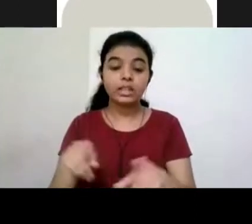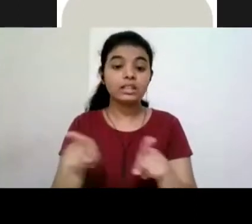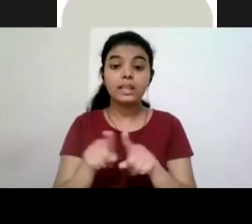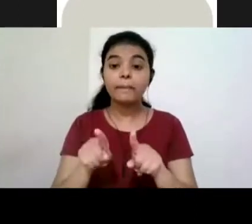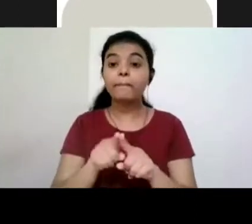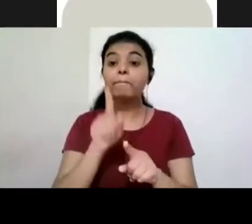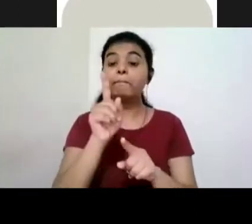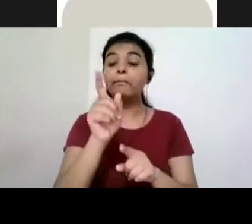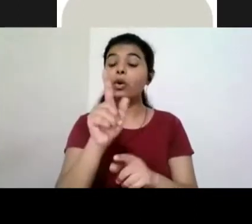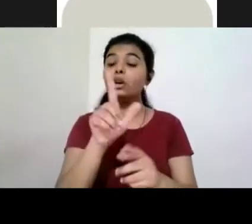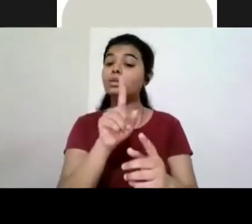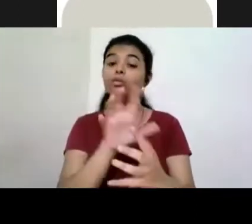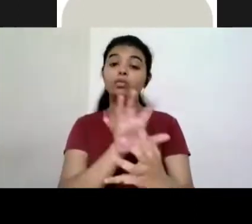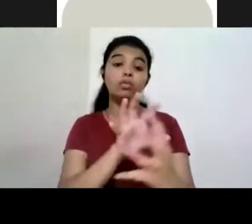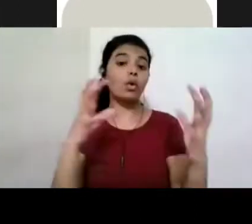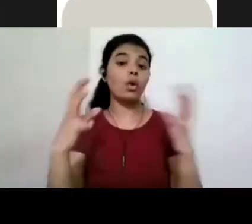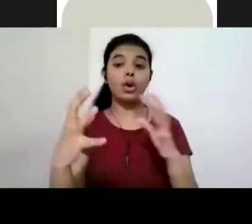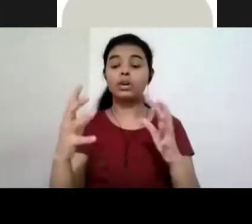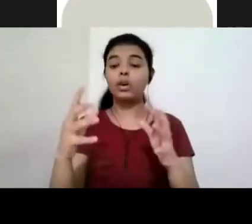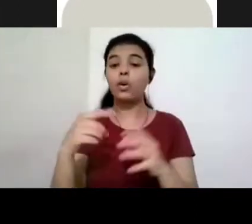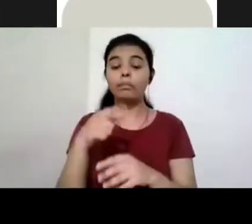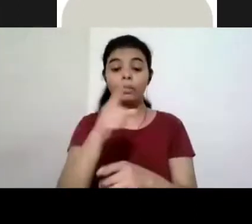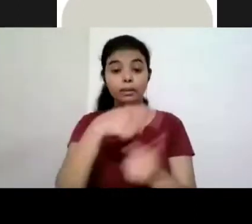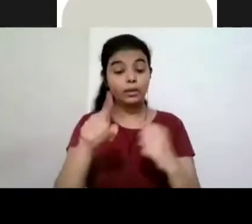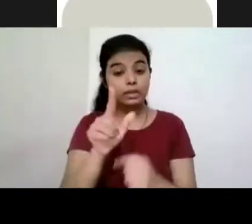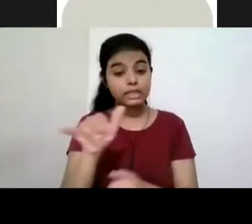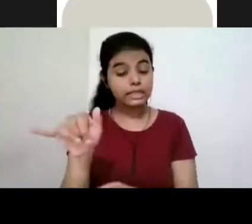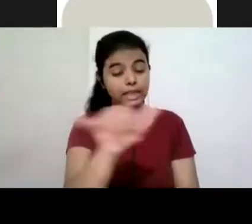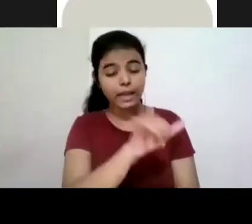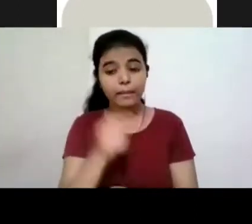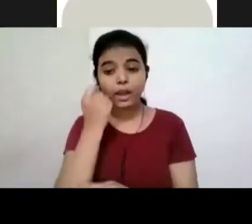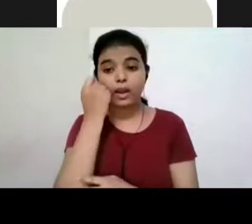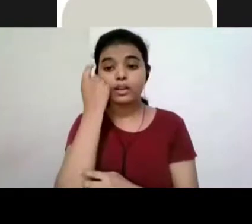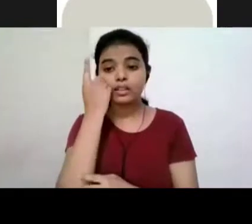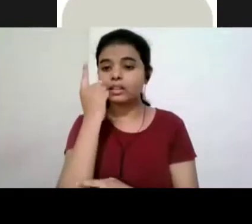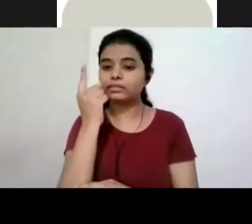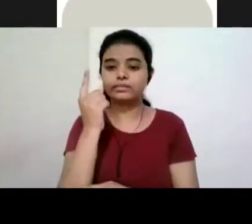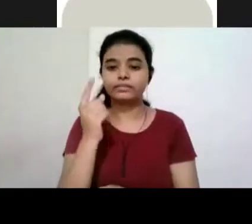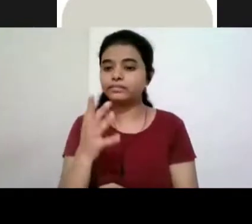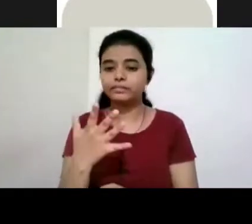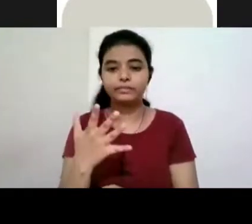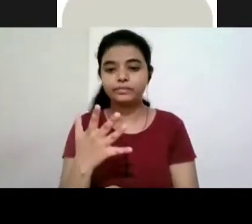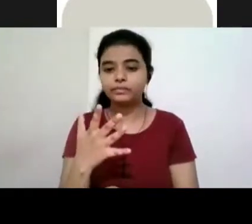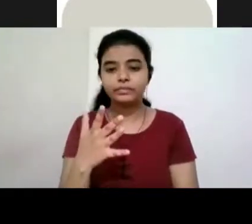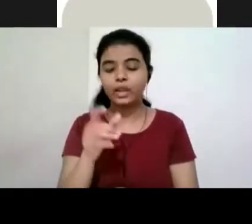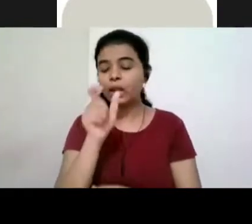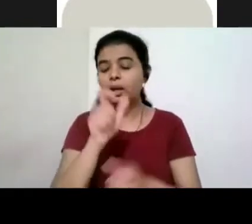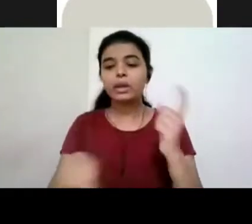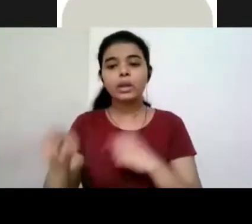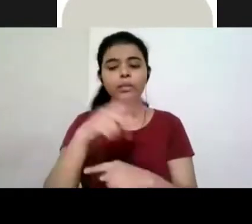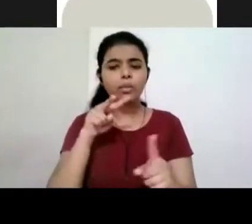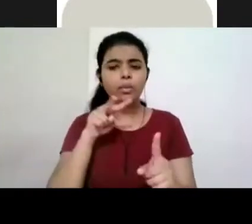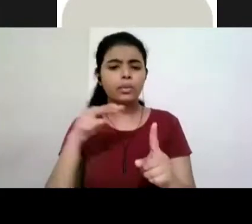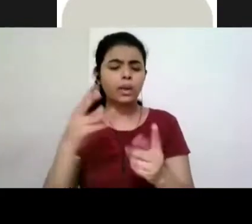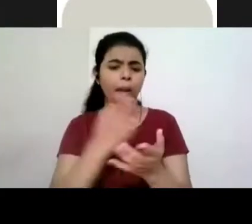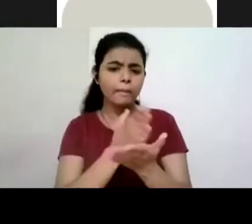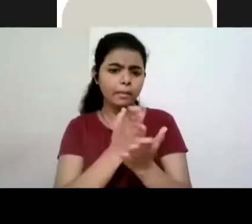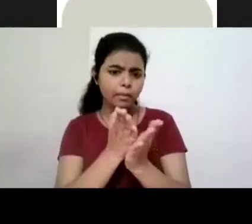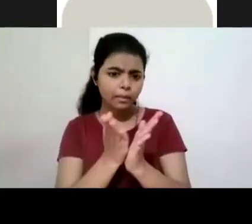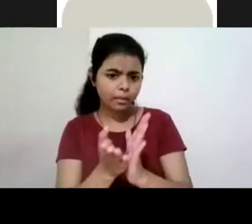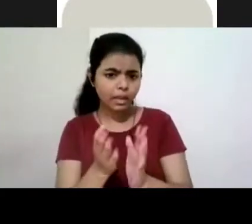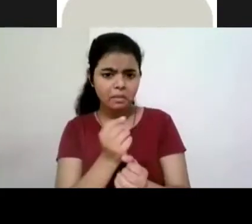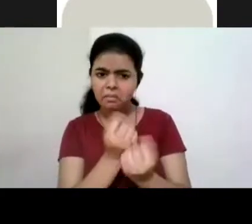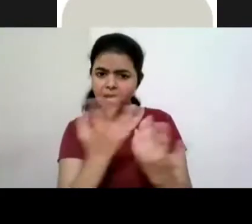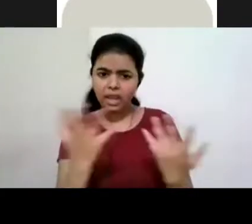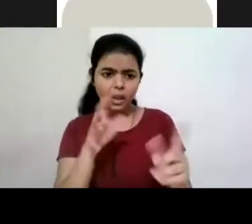world or a singularity of understanding. You start to recognize that there are various ways in which you can be looking